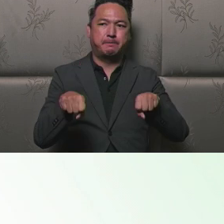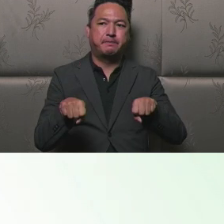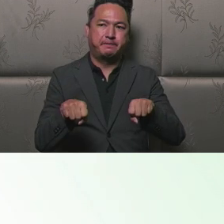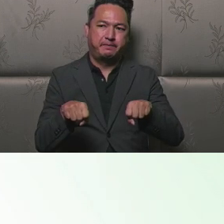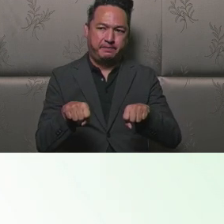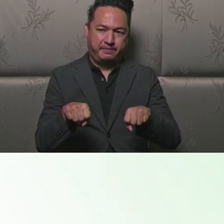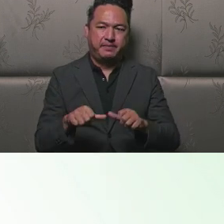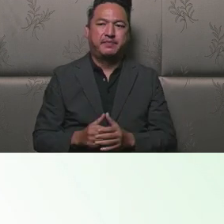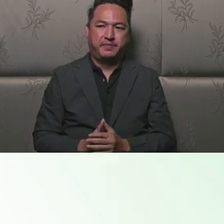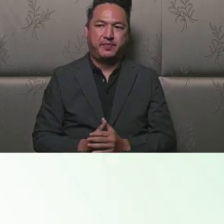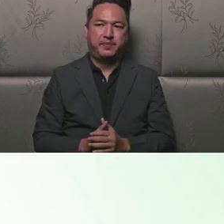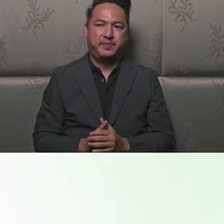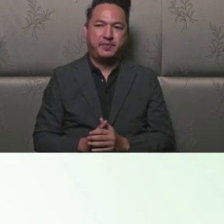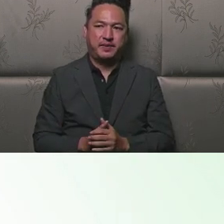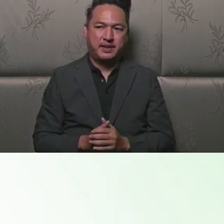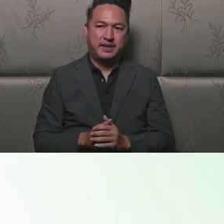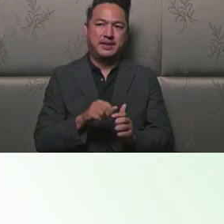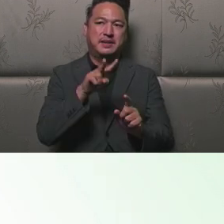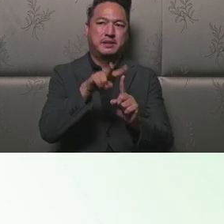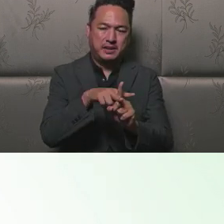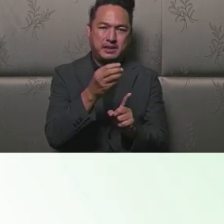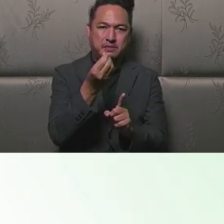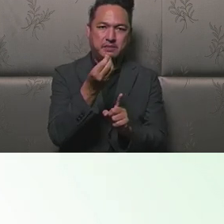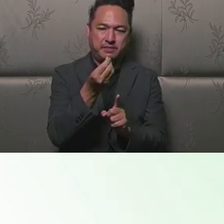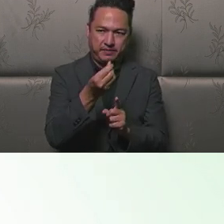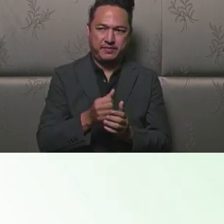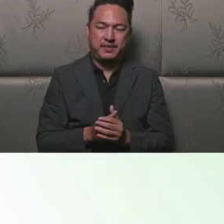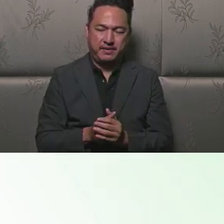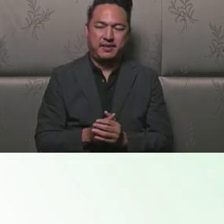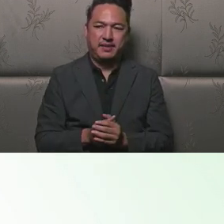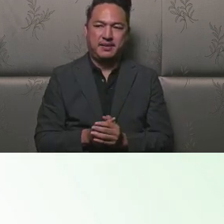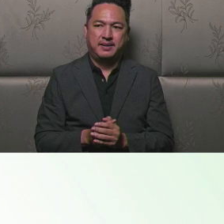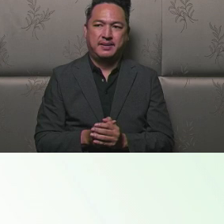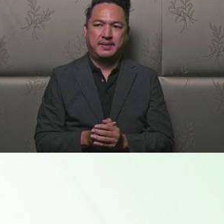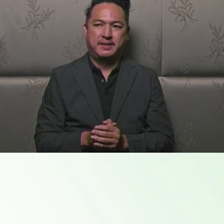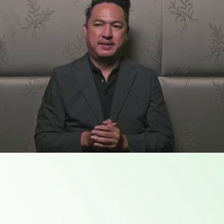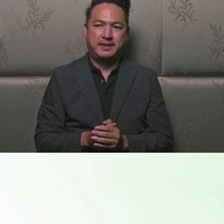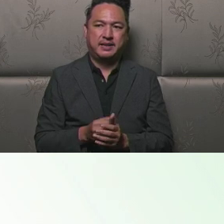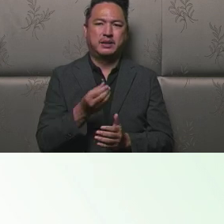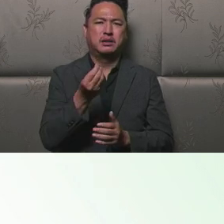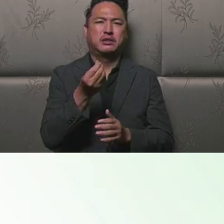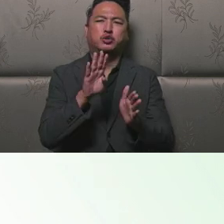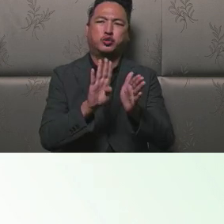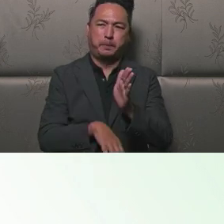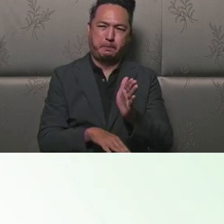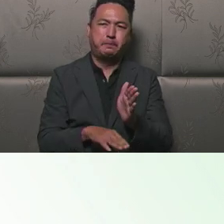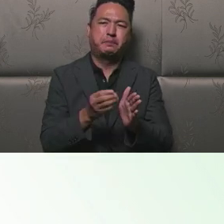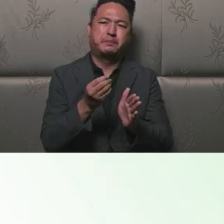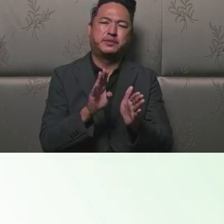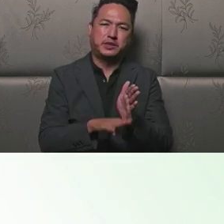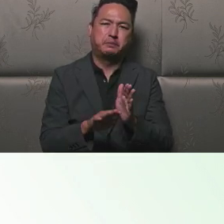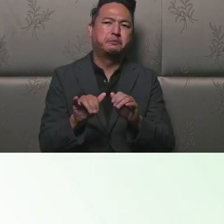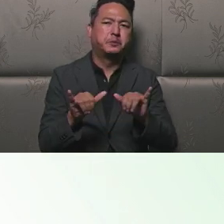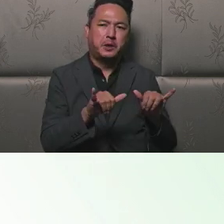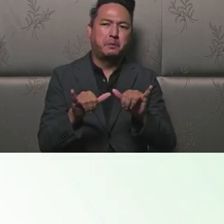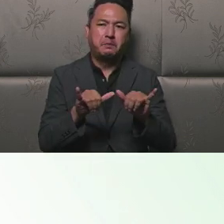you first register. However, the fees are very small compared to the traditional method of